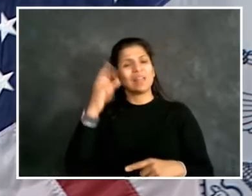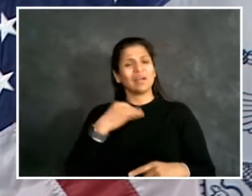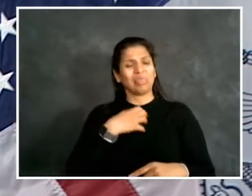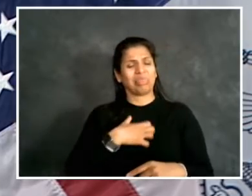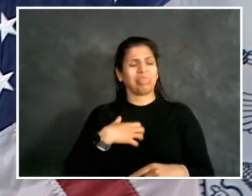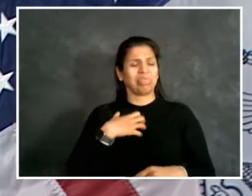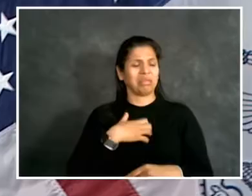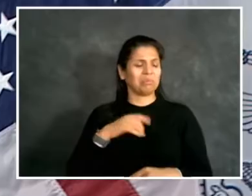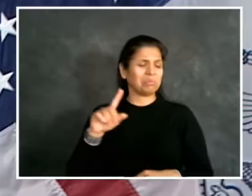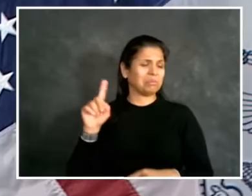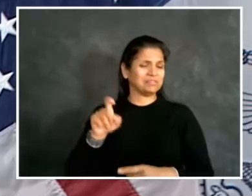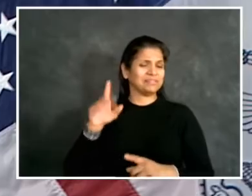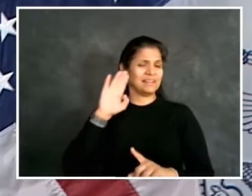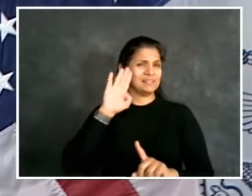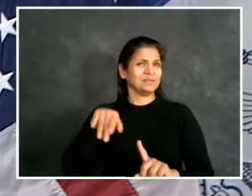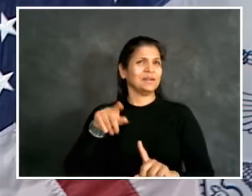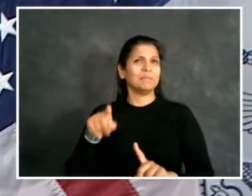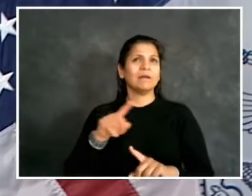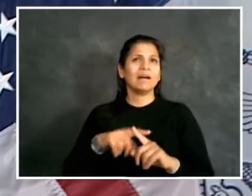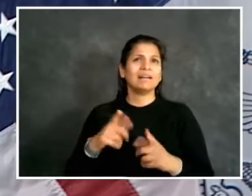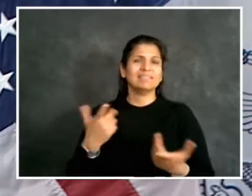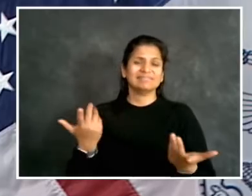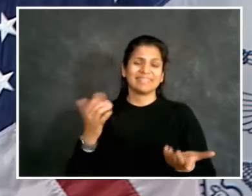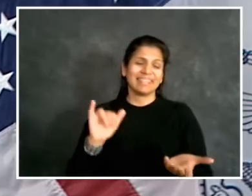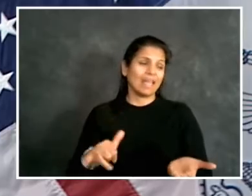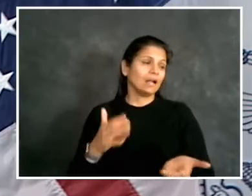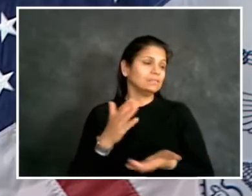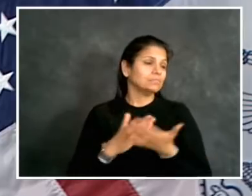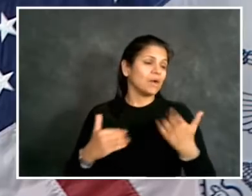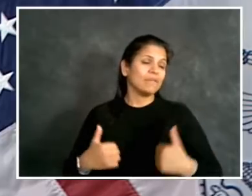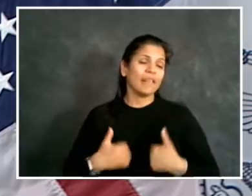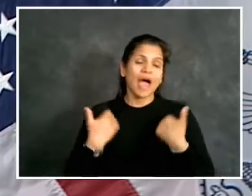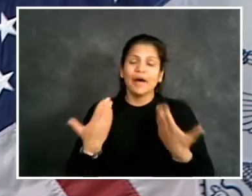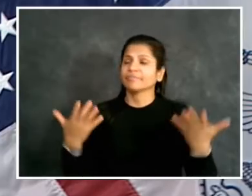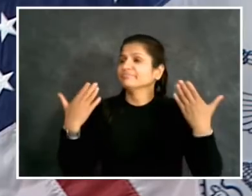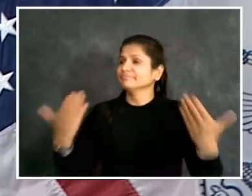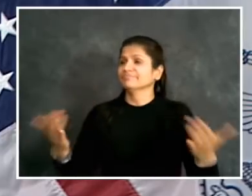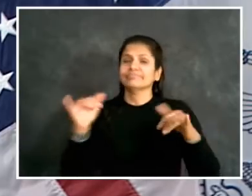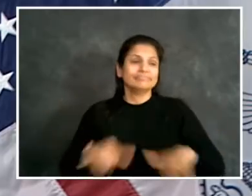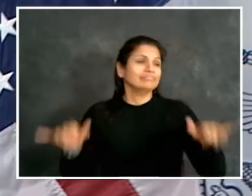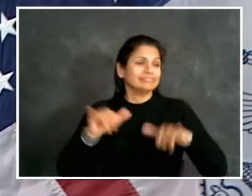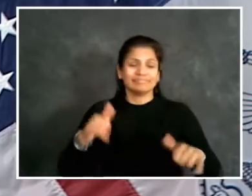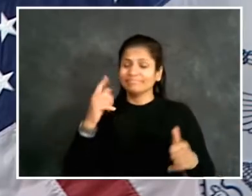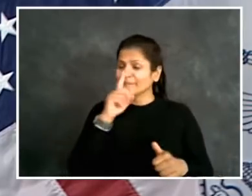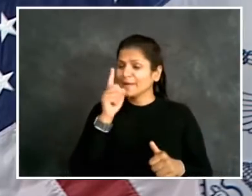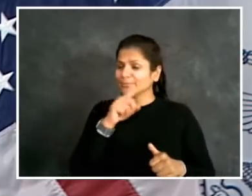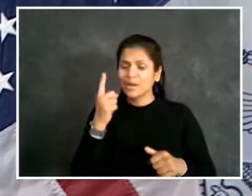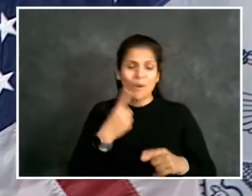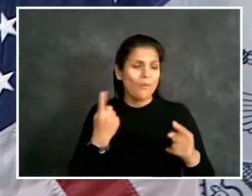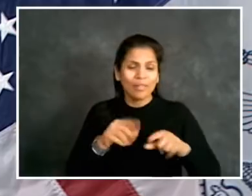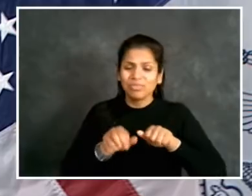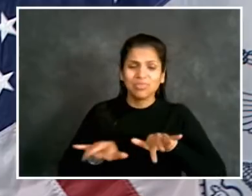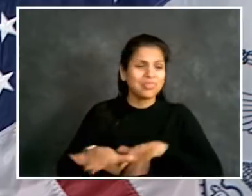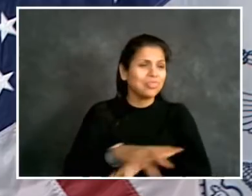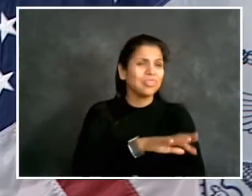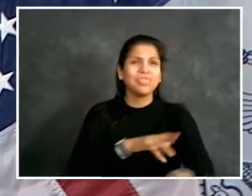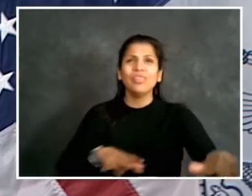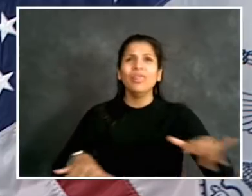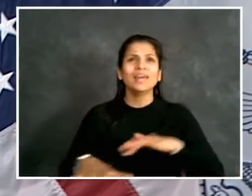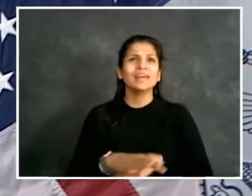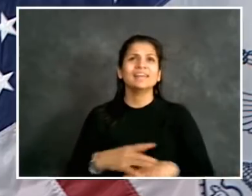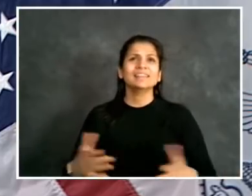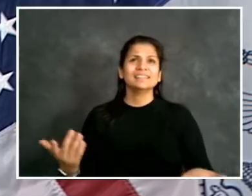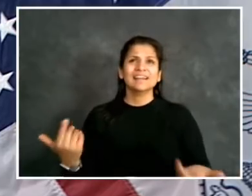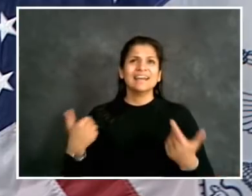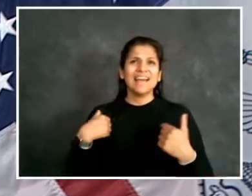and we are certainly not going to ever let it get to be a worse situation. We're going to fight it back. Look, in the beginning